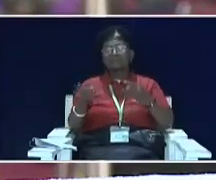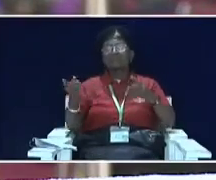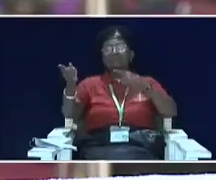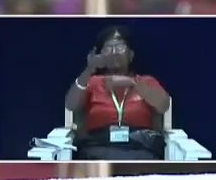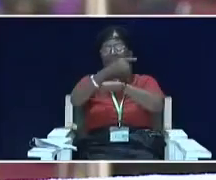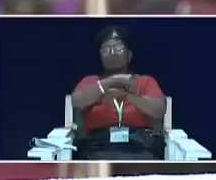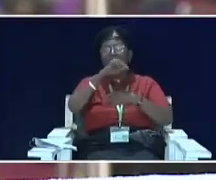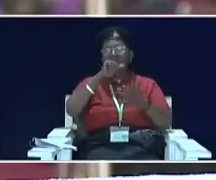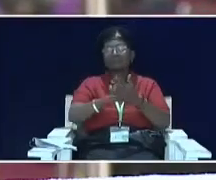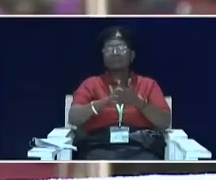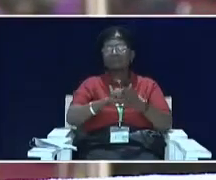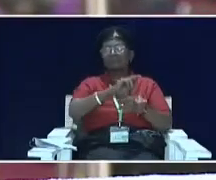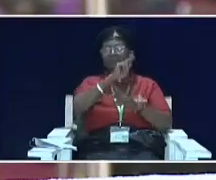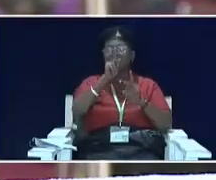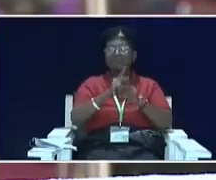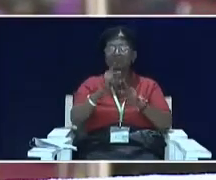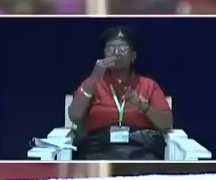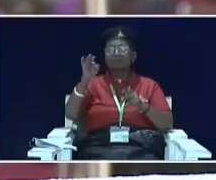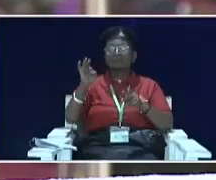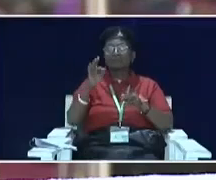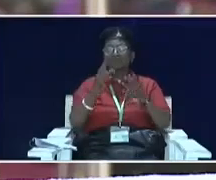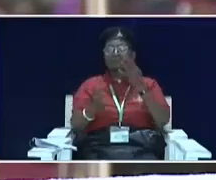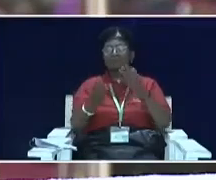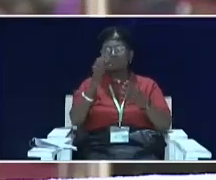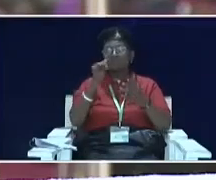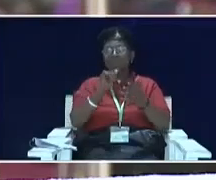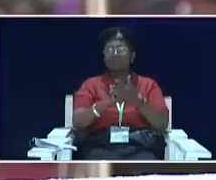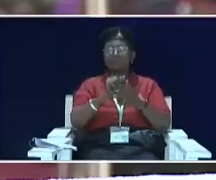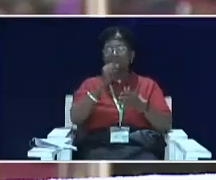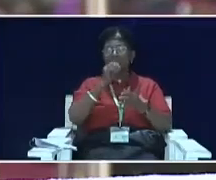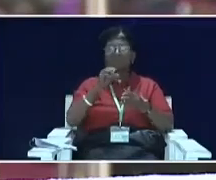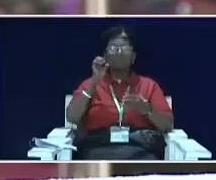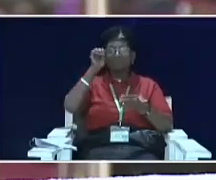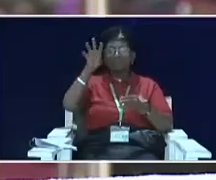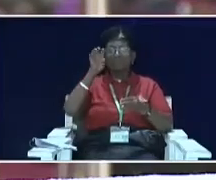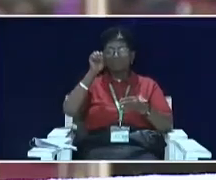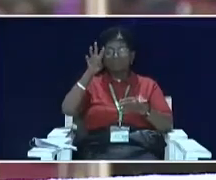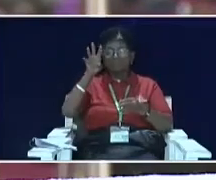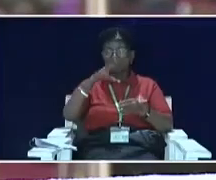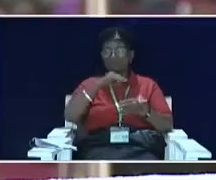that kind of fire that witches and wizards